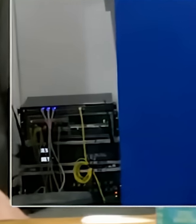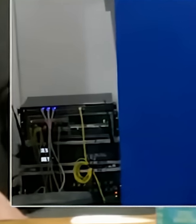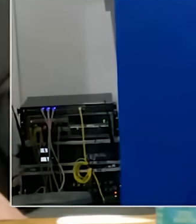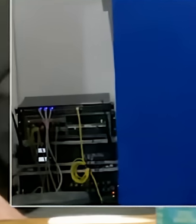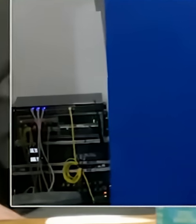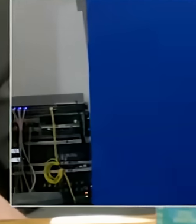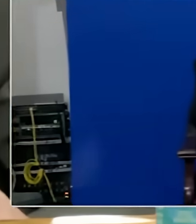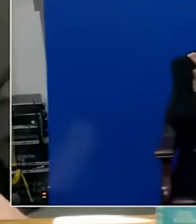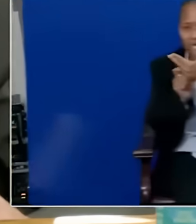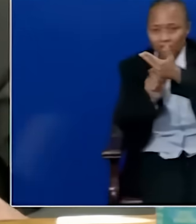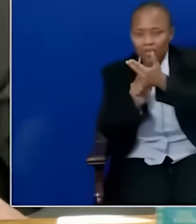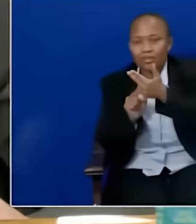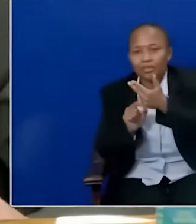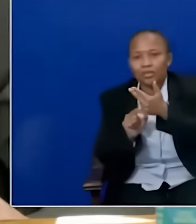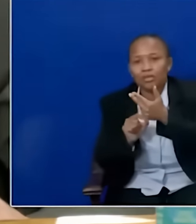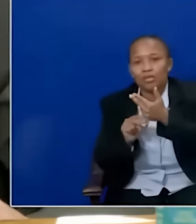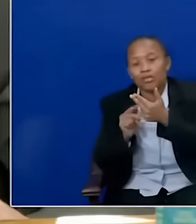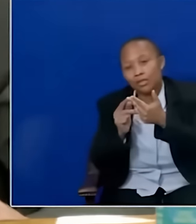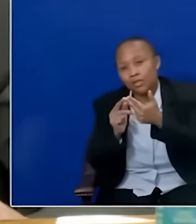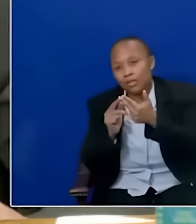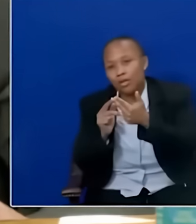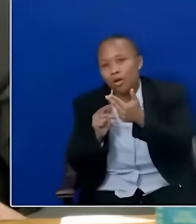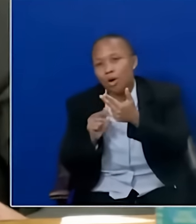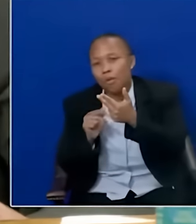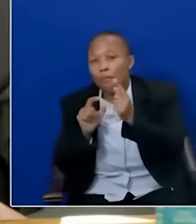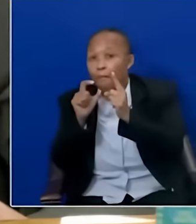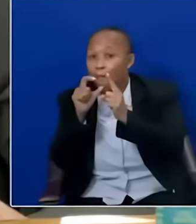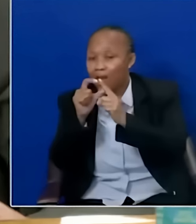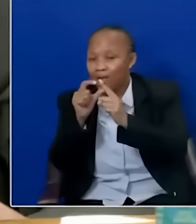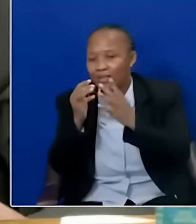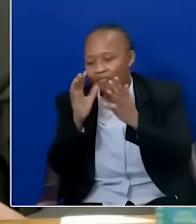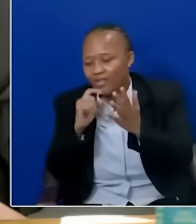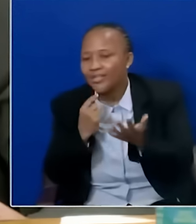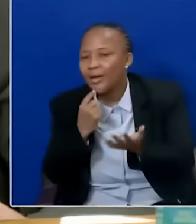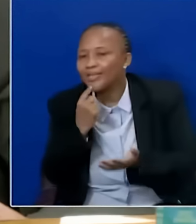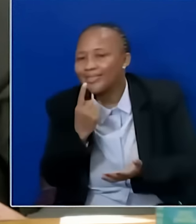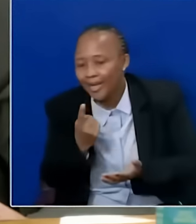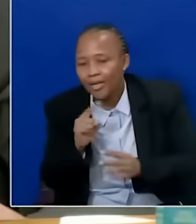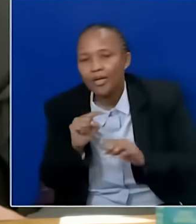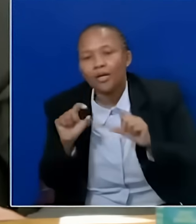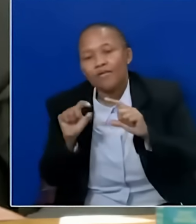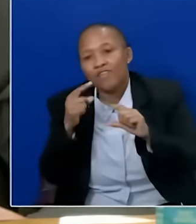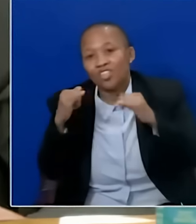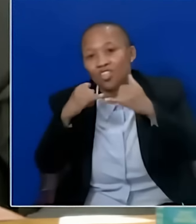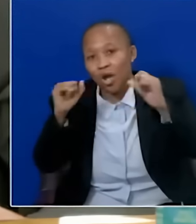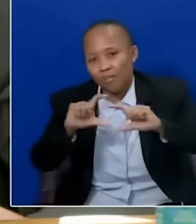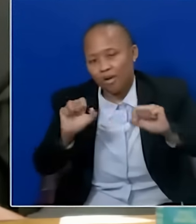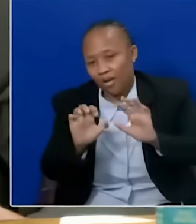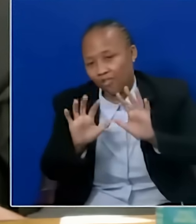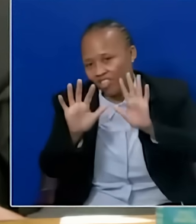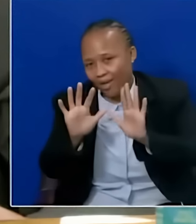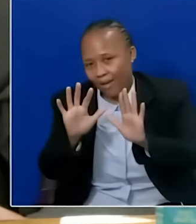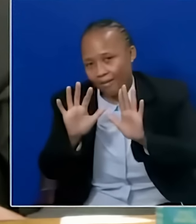bullets mentioned in that first line of paragraph 10, warrant officer Makgotlwe,